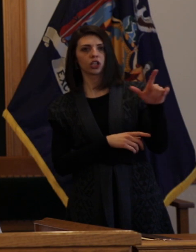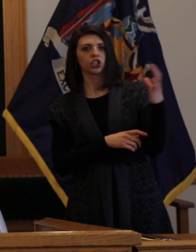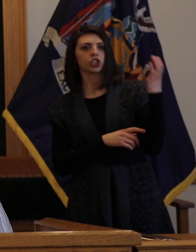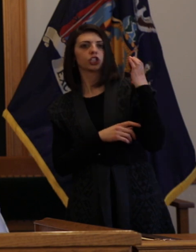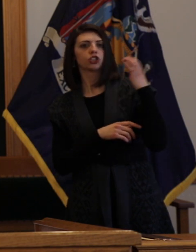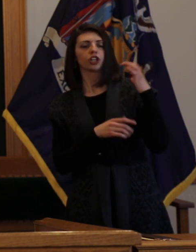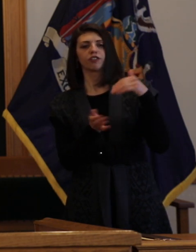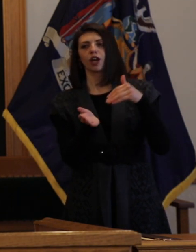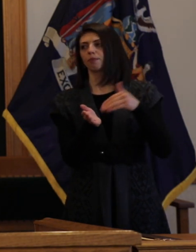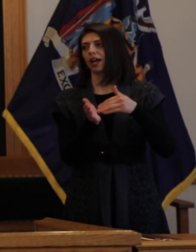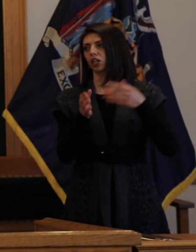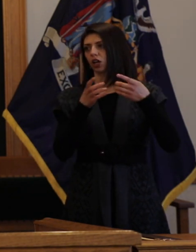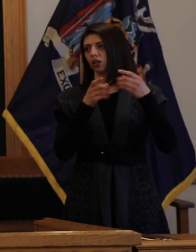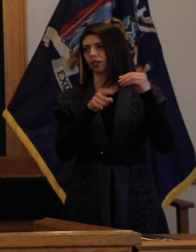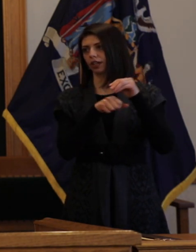Health.